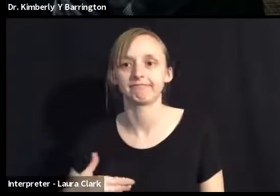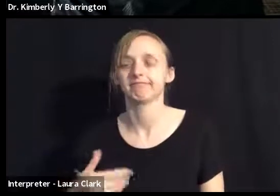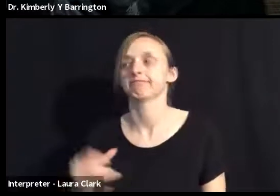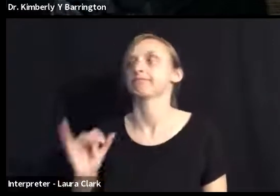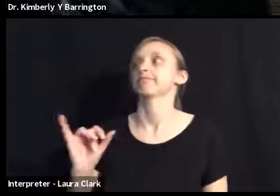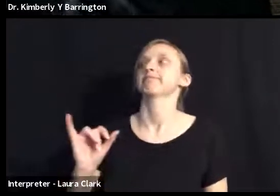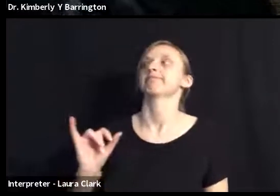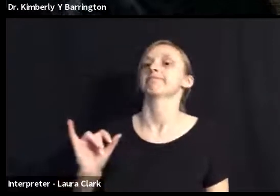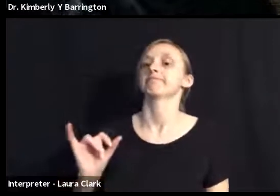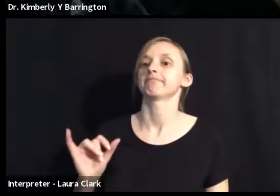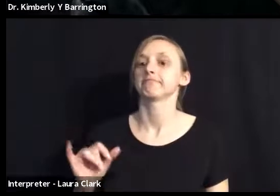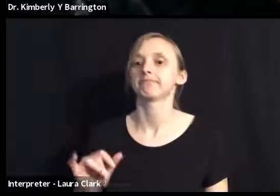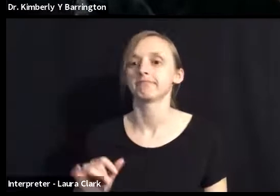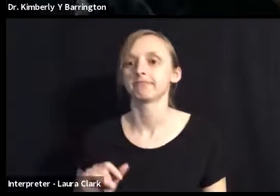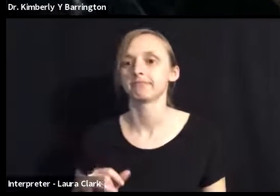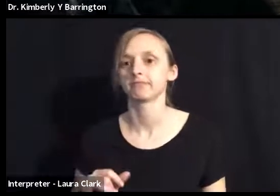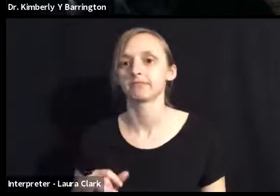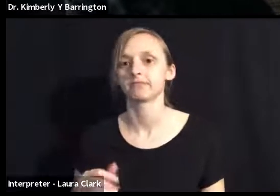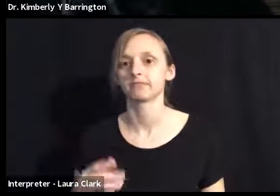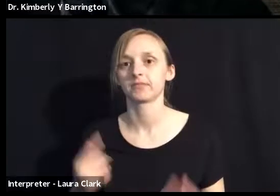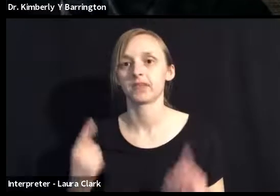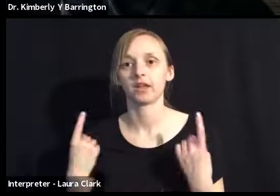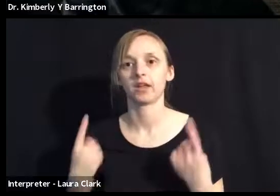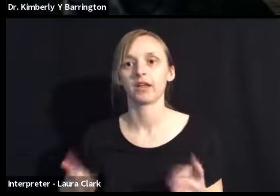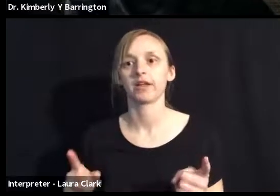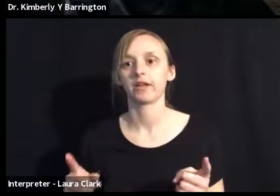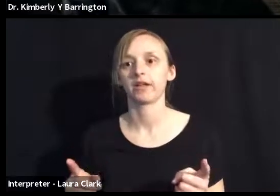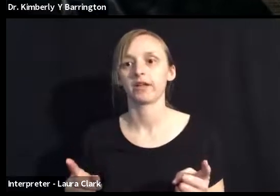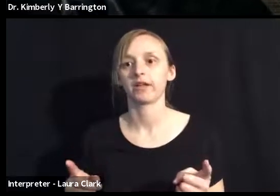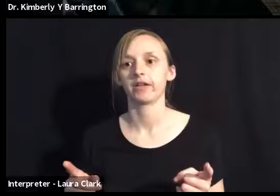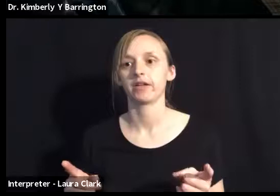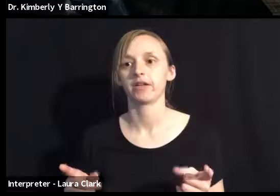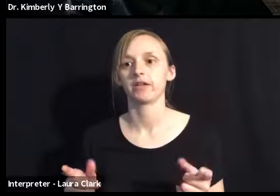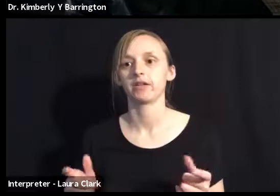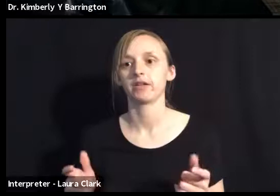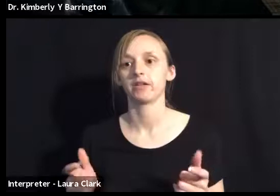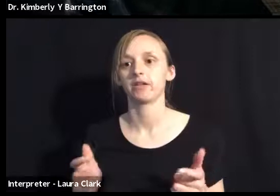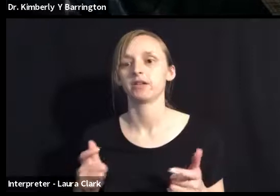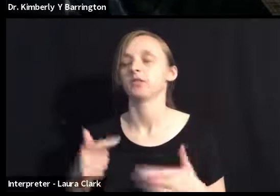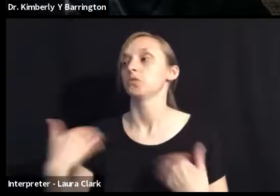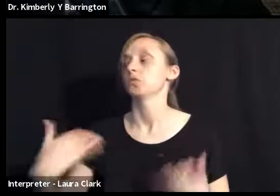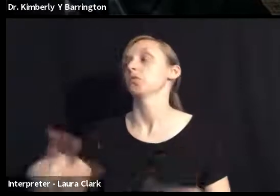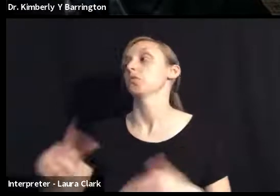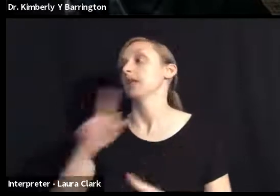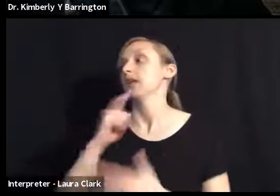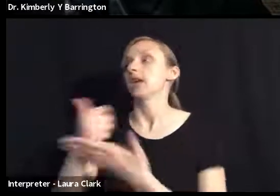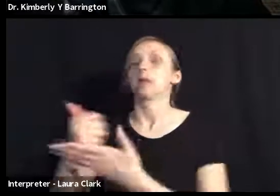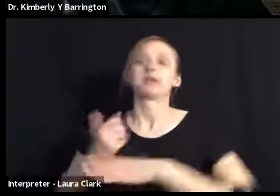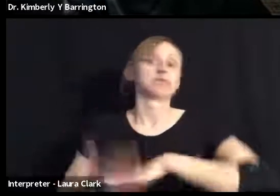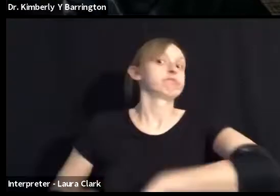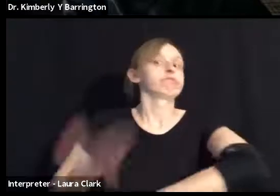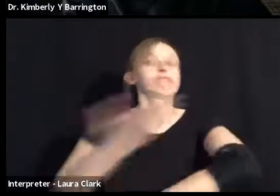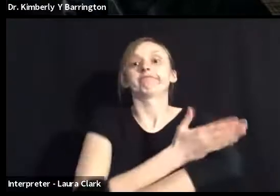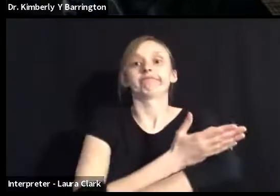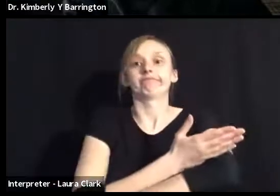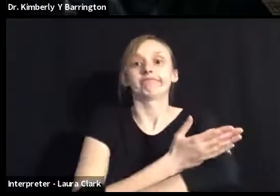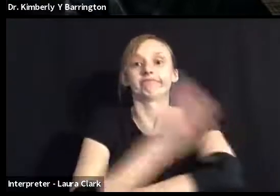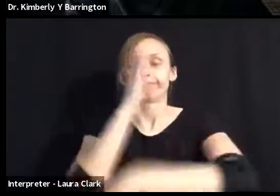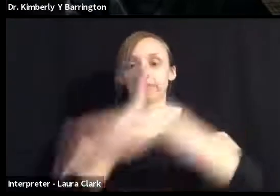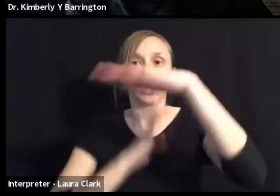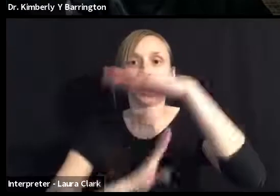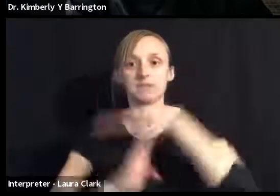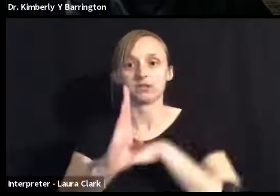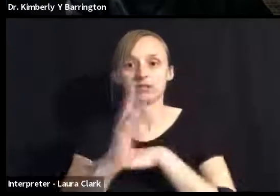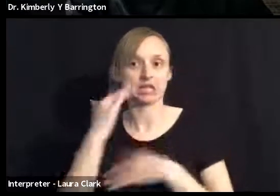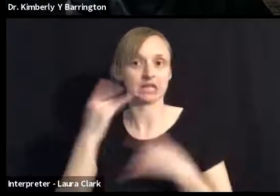a major impartation of humility because of this situation. And I will